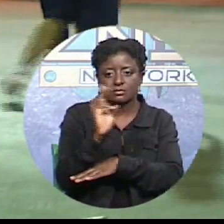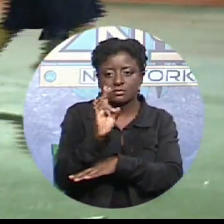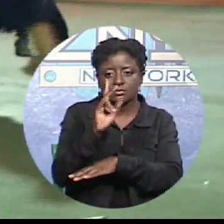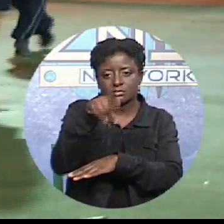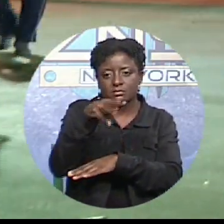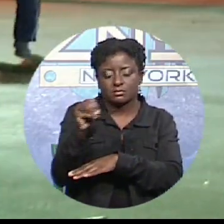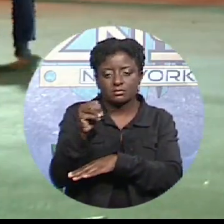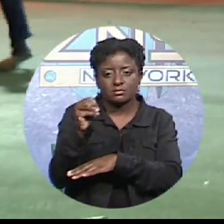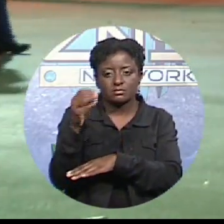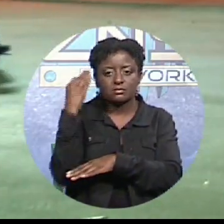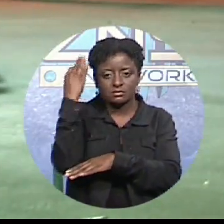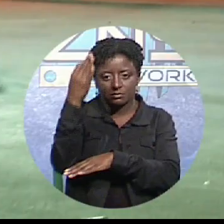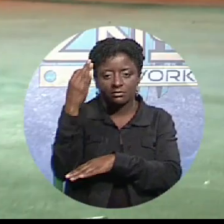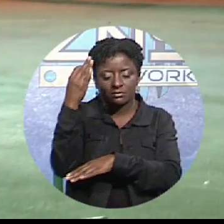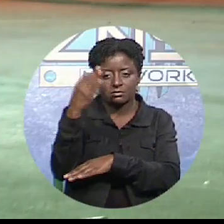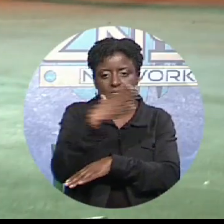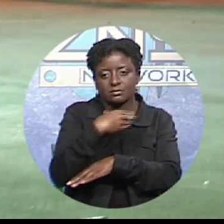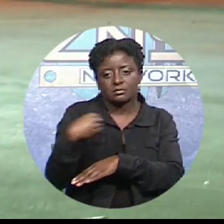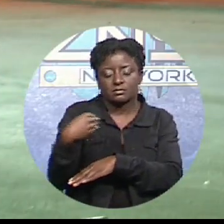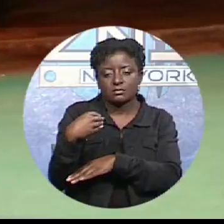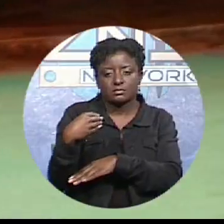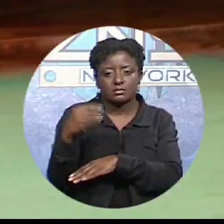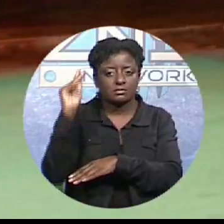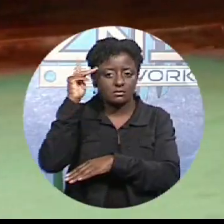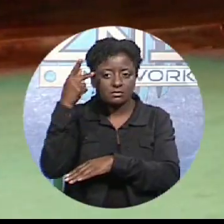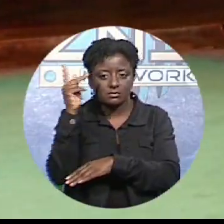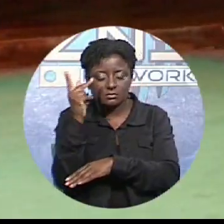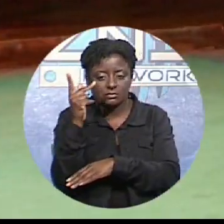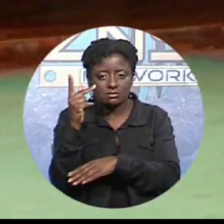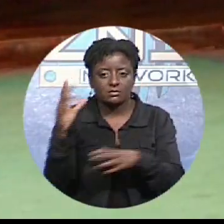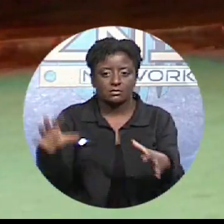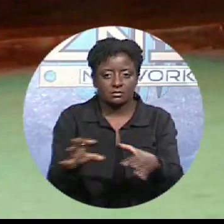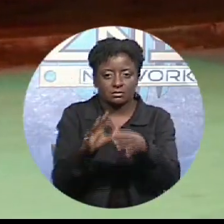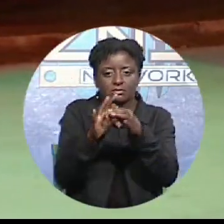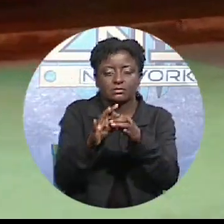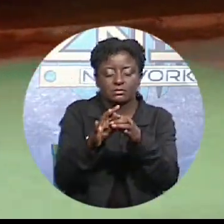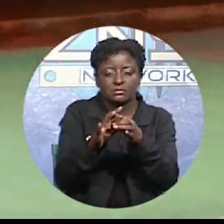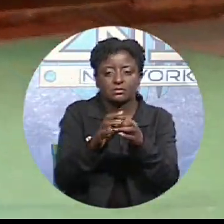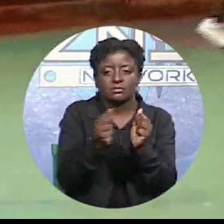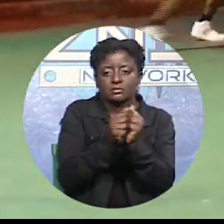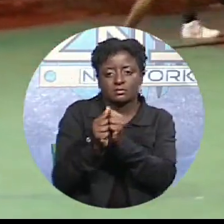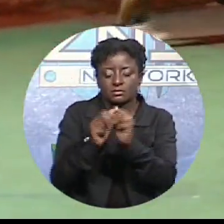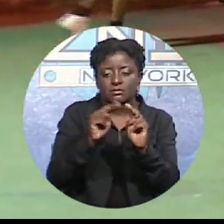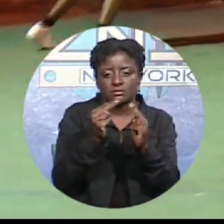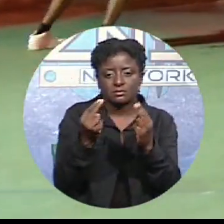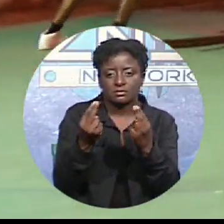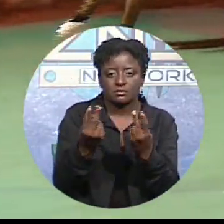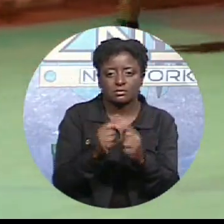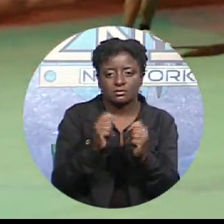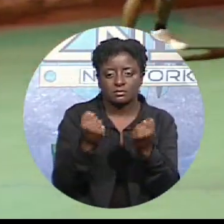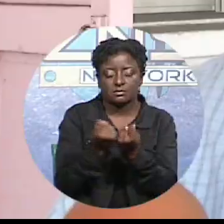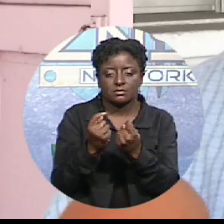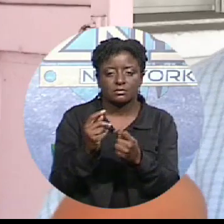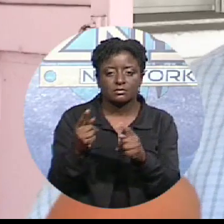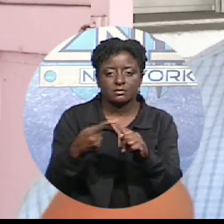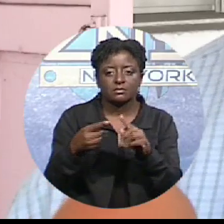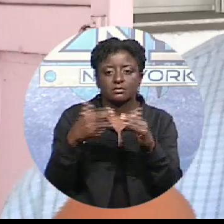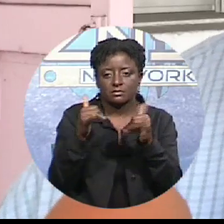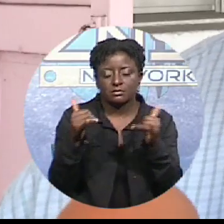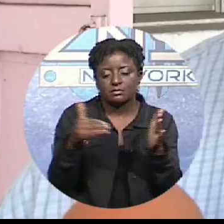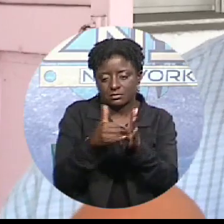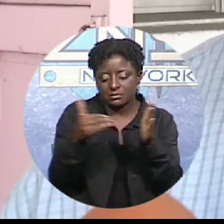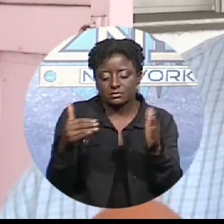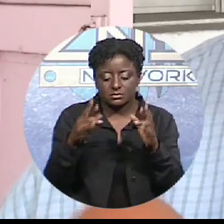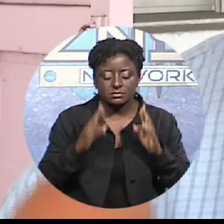politician combined team with all of the different sides, and we're going to be playing the residents in that particular area. Coming Sunday,